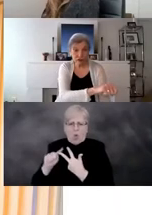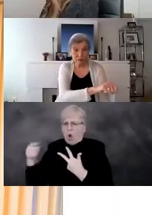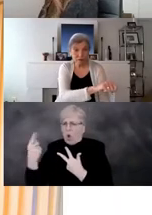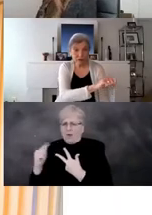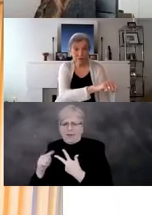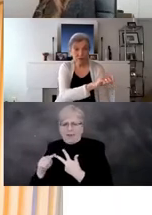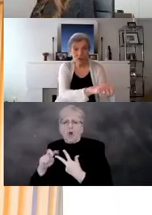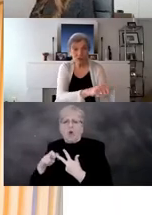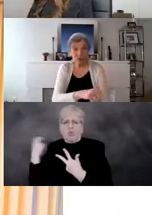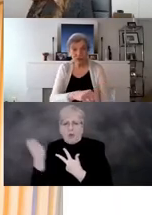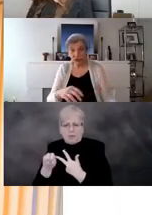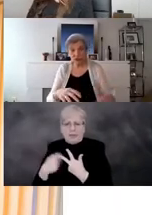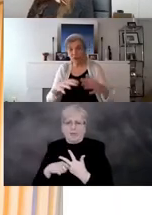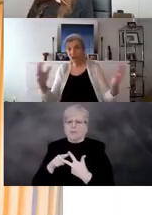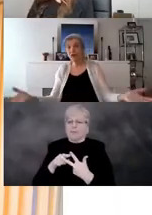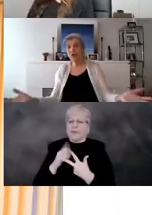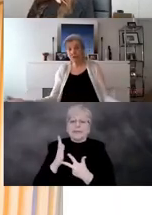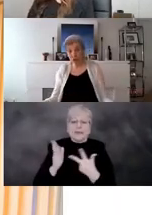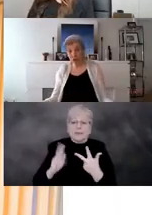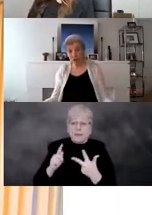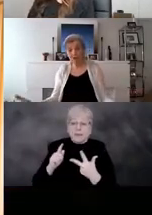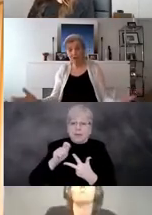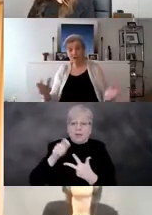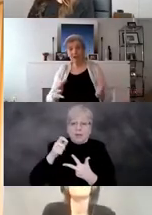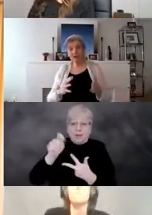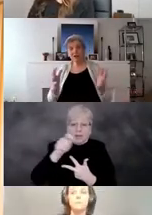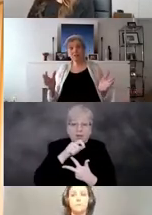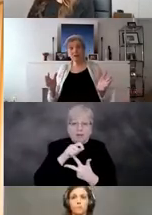only paper session, and some check off two.